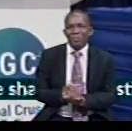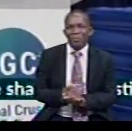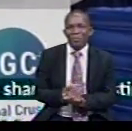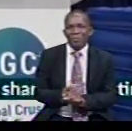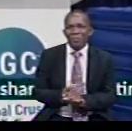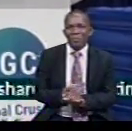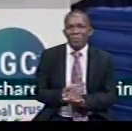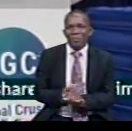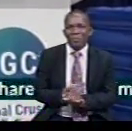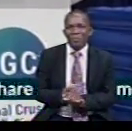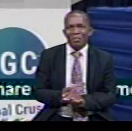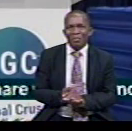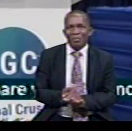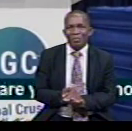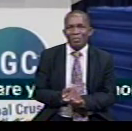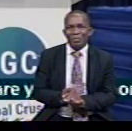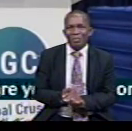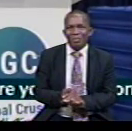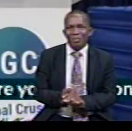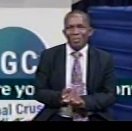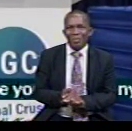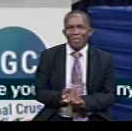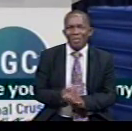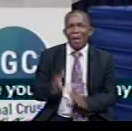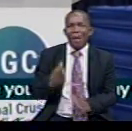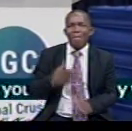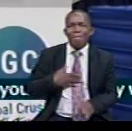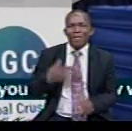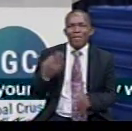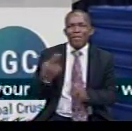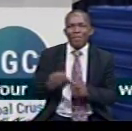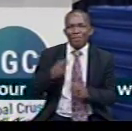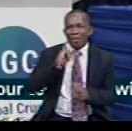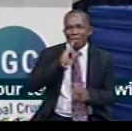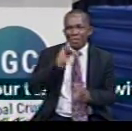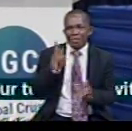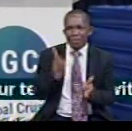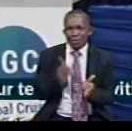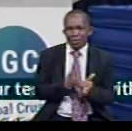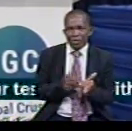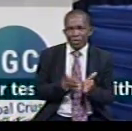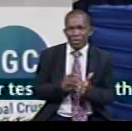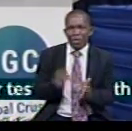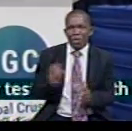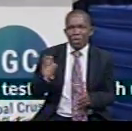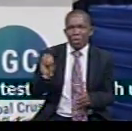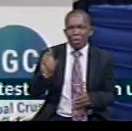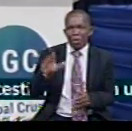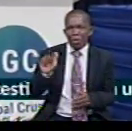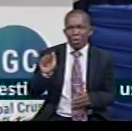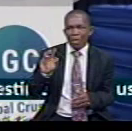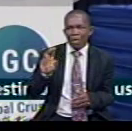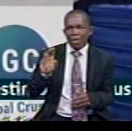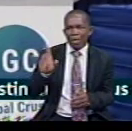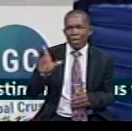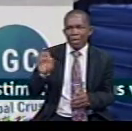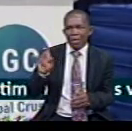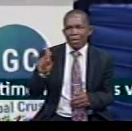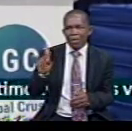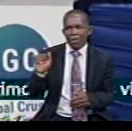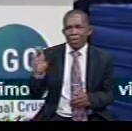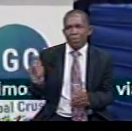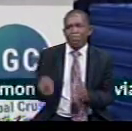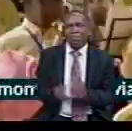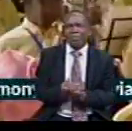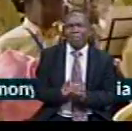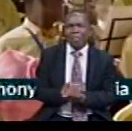Okay. My name is Dr. Holali Yaogujinu. I'm a physician, specialist, public health. With